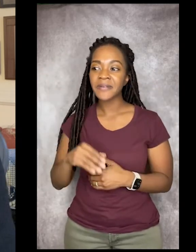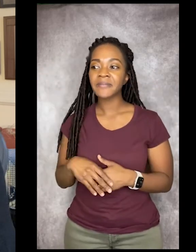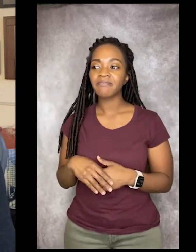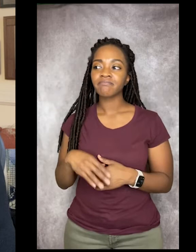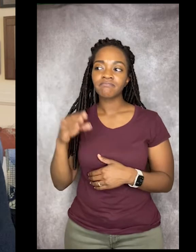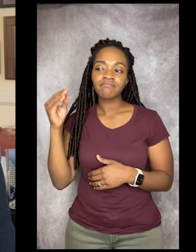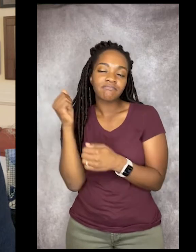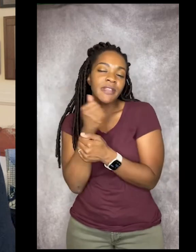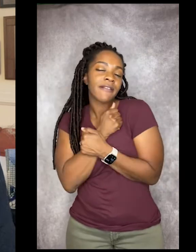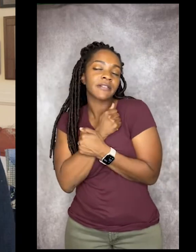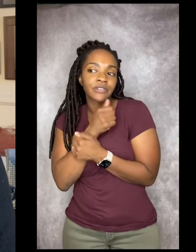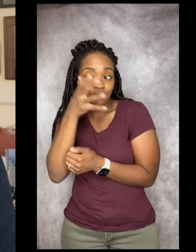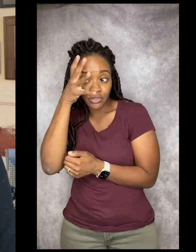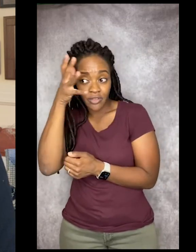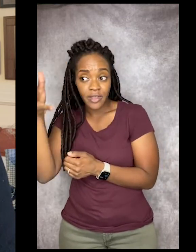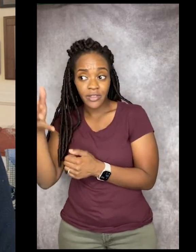Give your grandfather a hug."